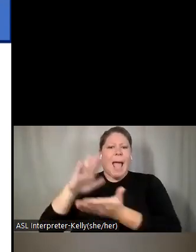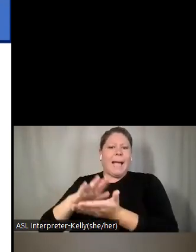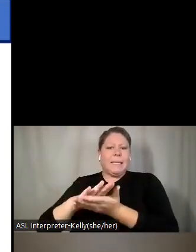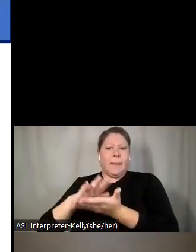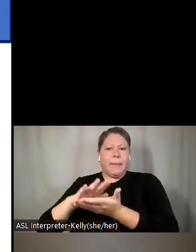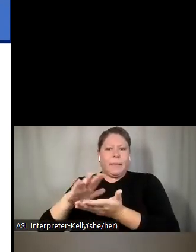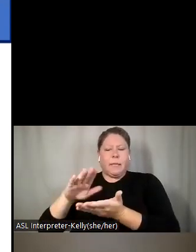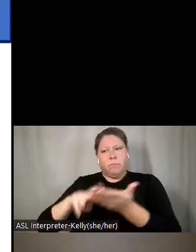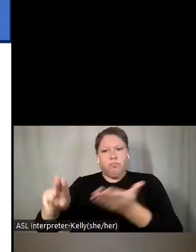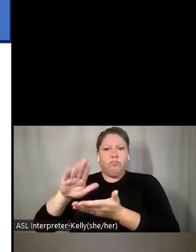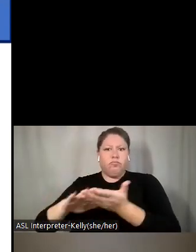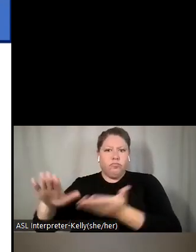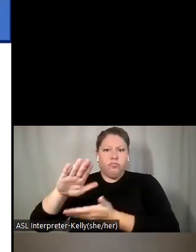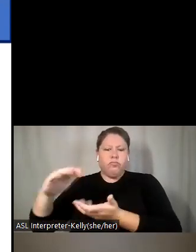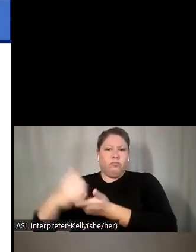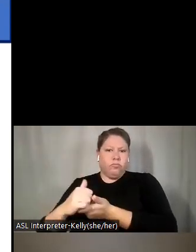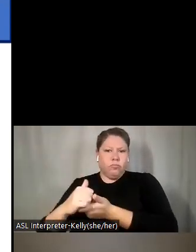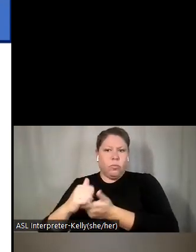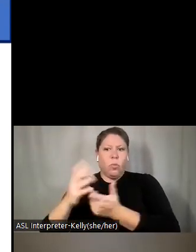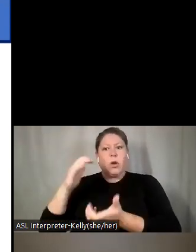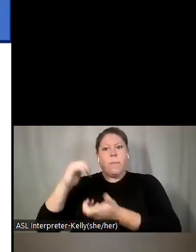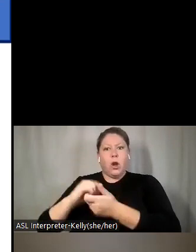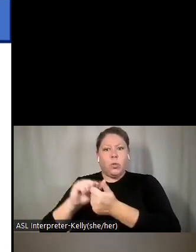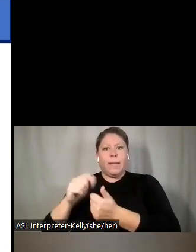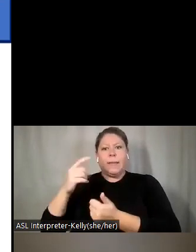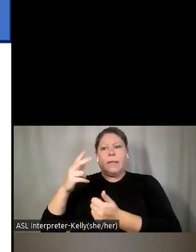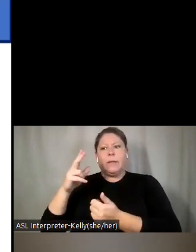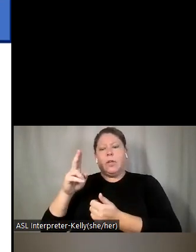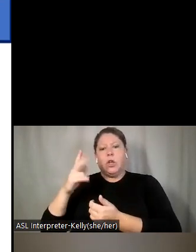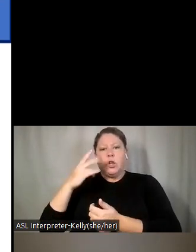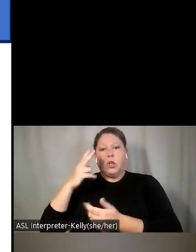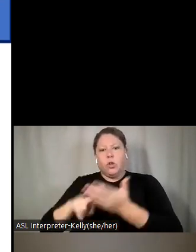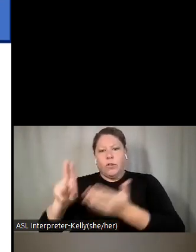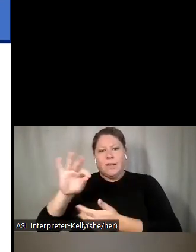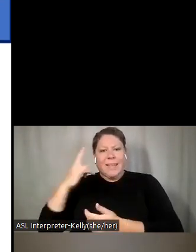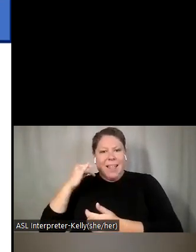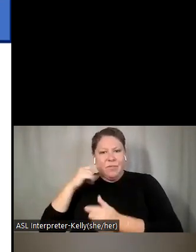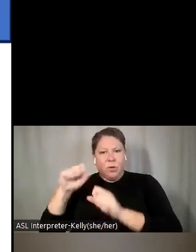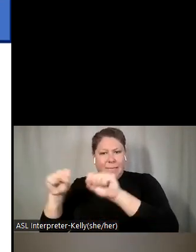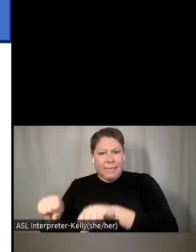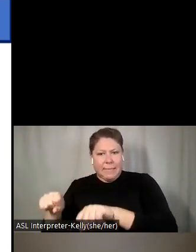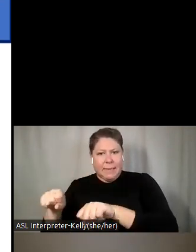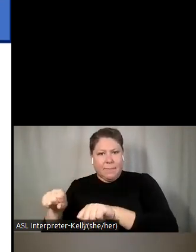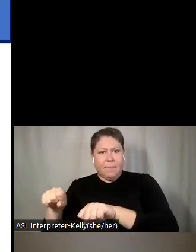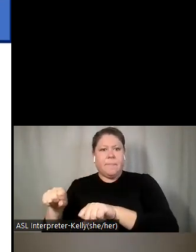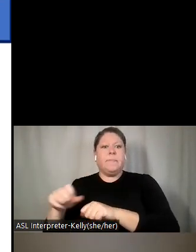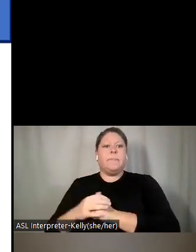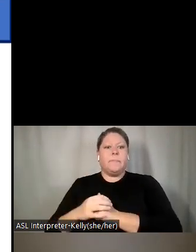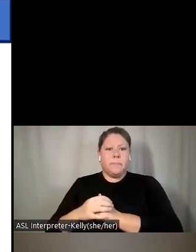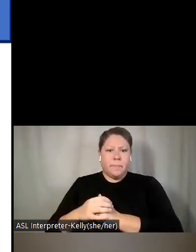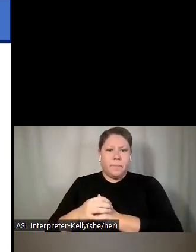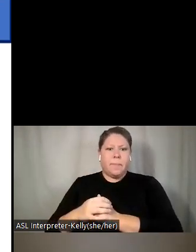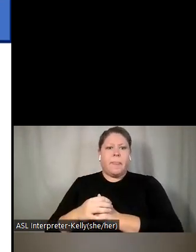with the or the University of California system and tapping into